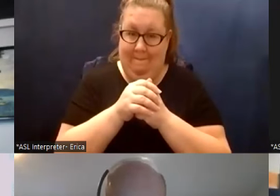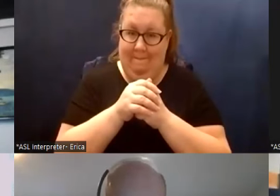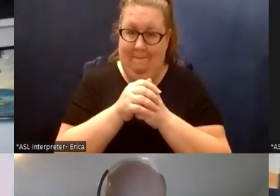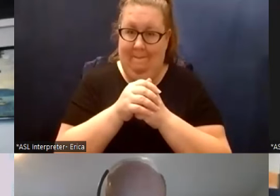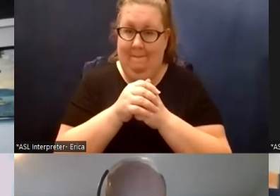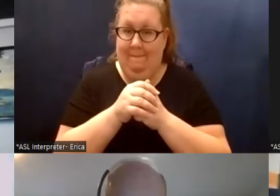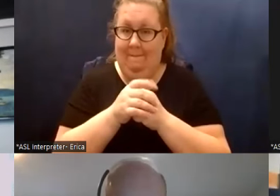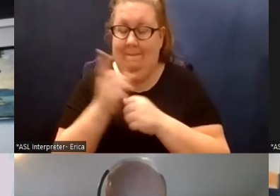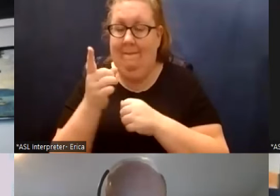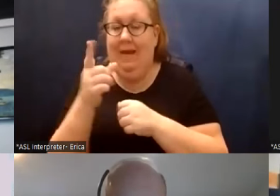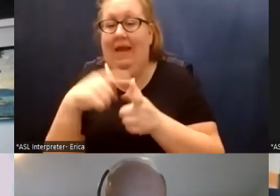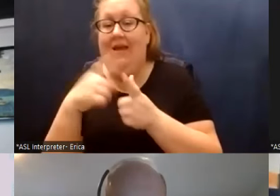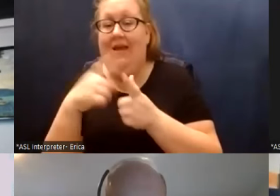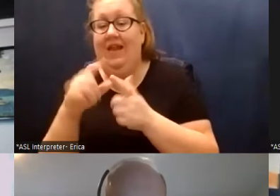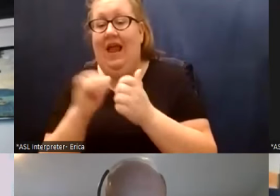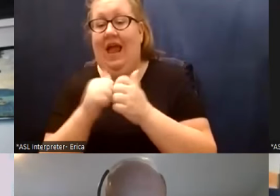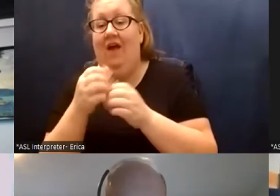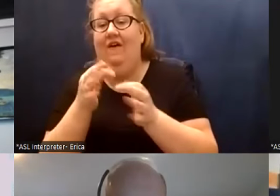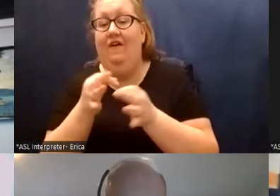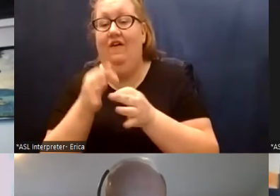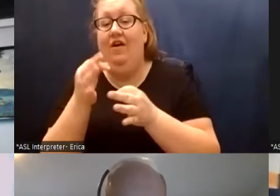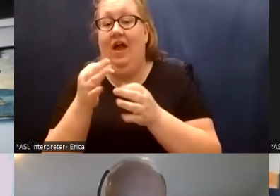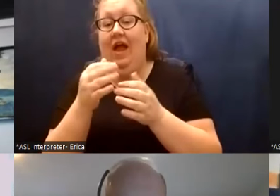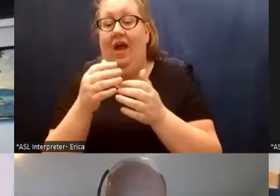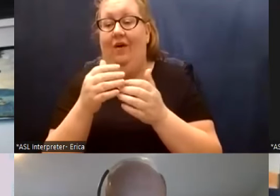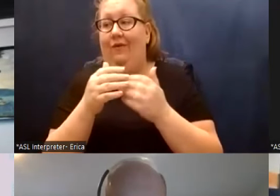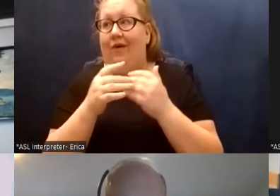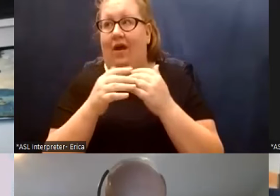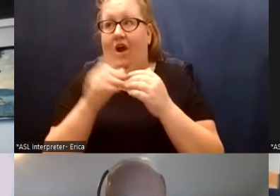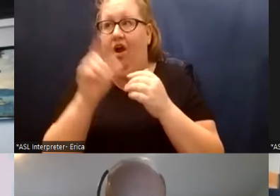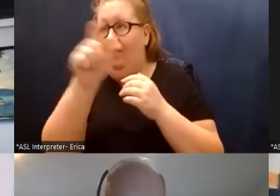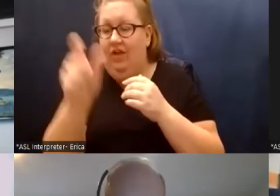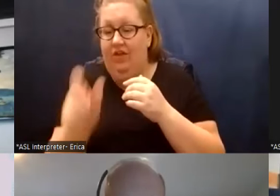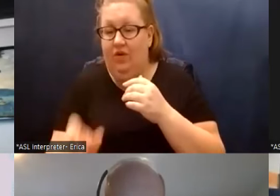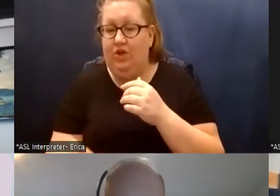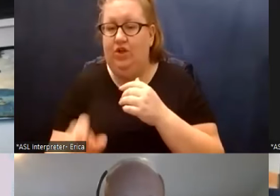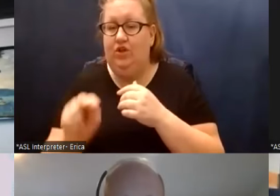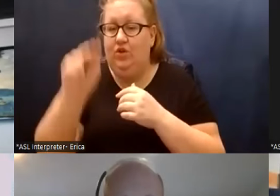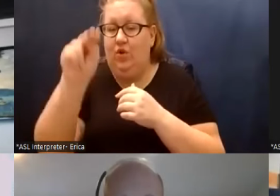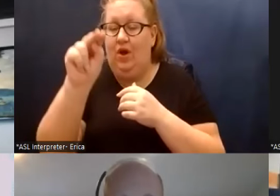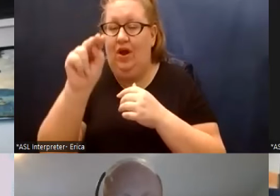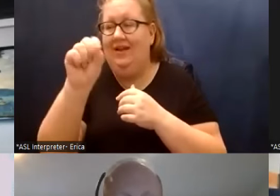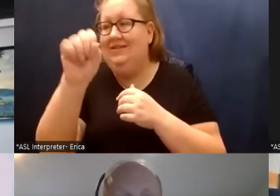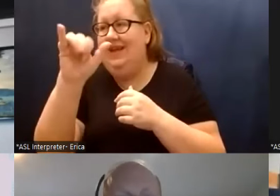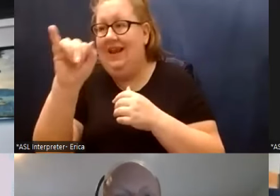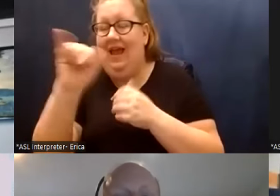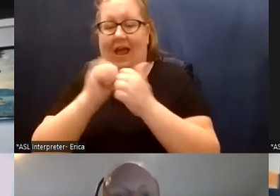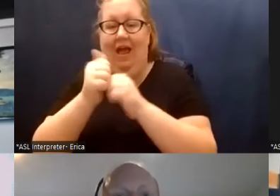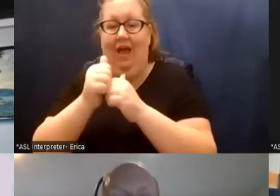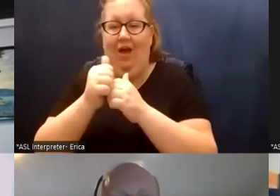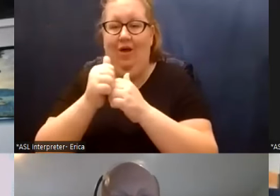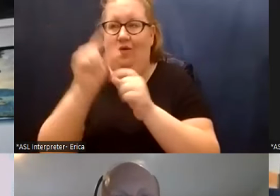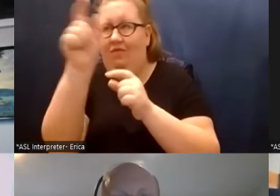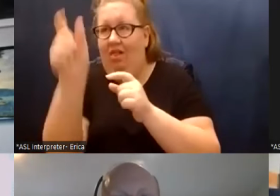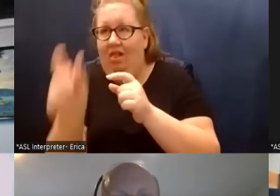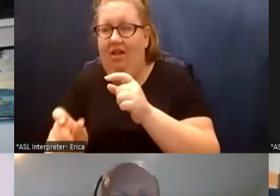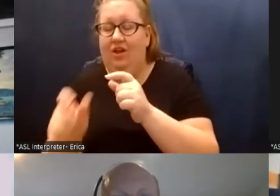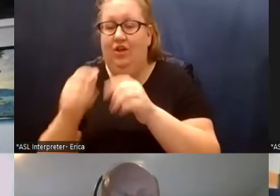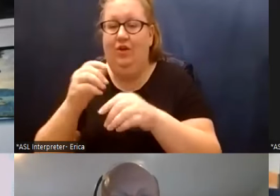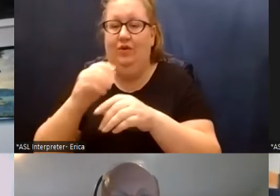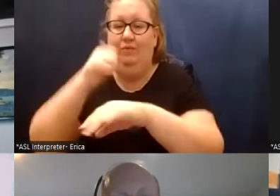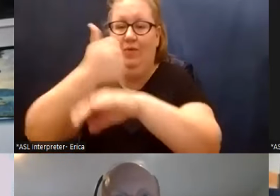then how far along the North Shore of Staten Island do you put this? Because if you just